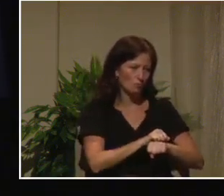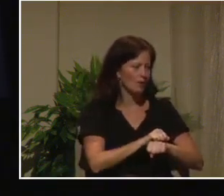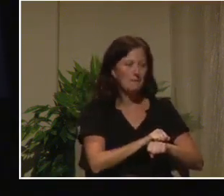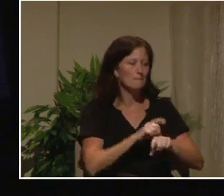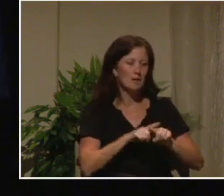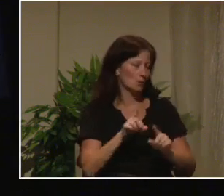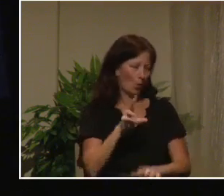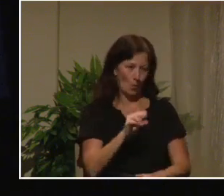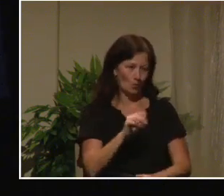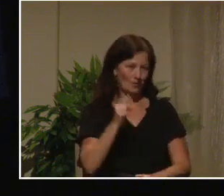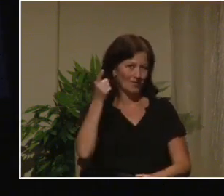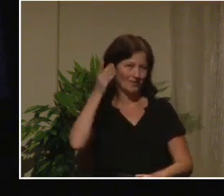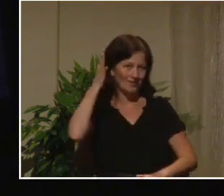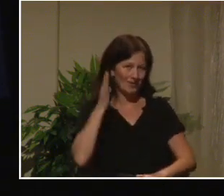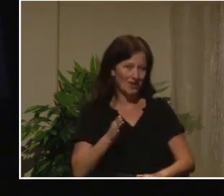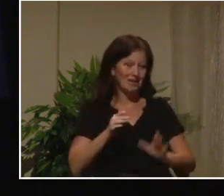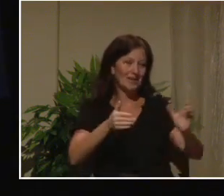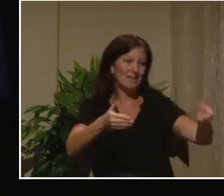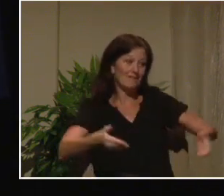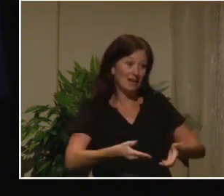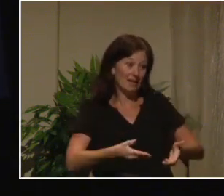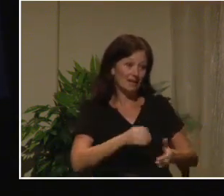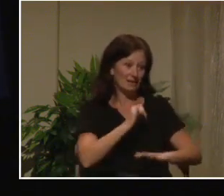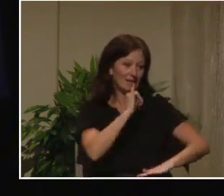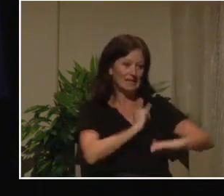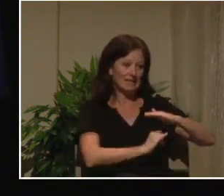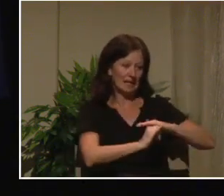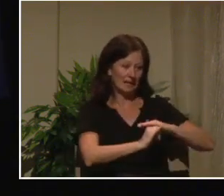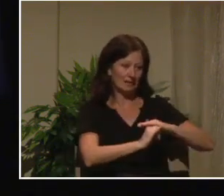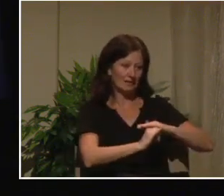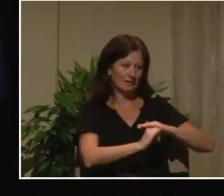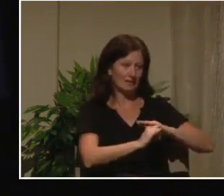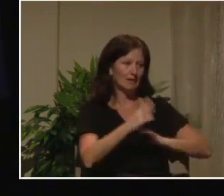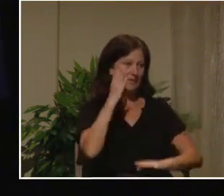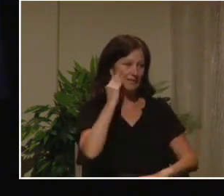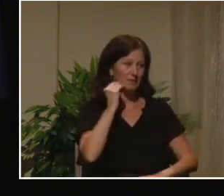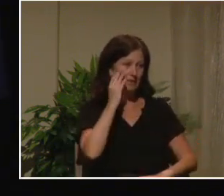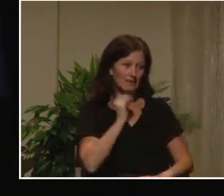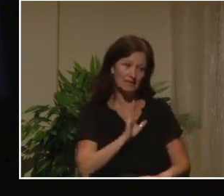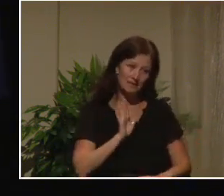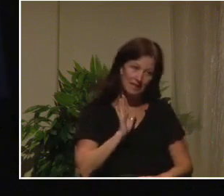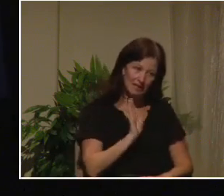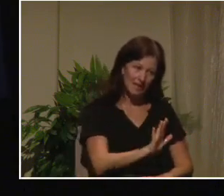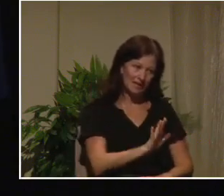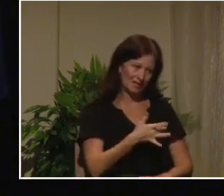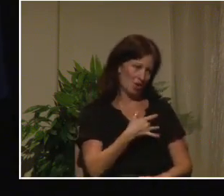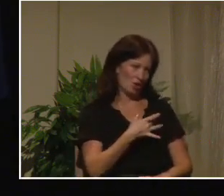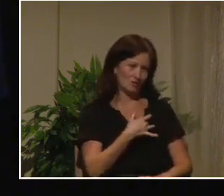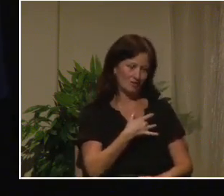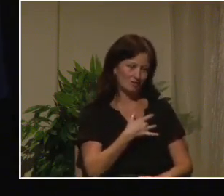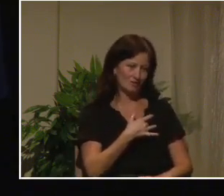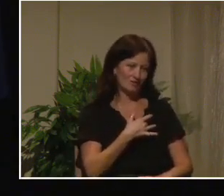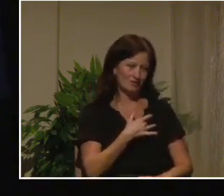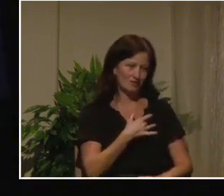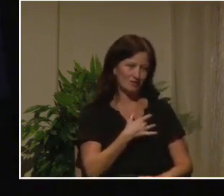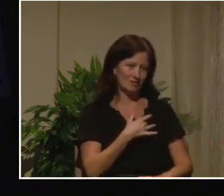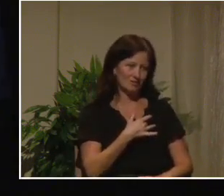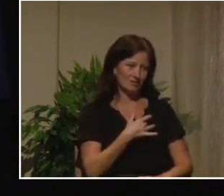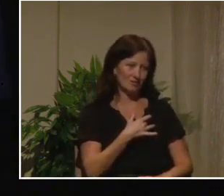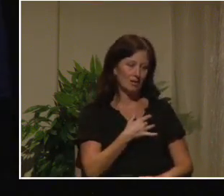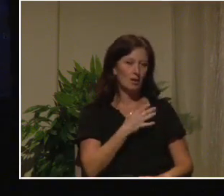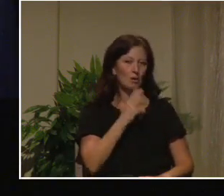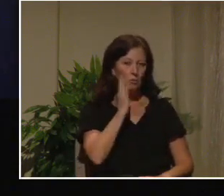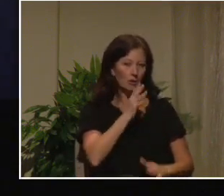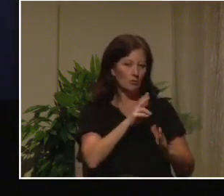invited Isaiah to experience his heart. And as we know from reading Isaiah, he's going to